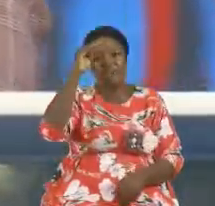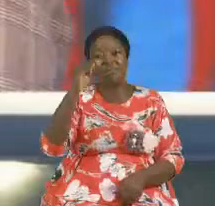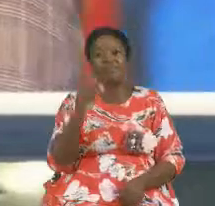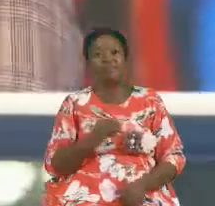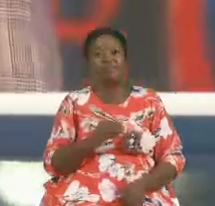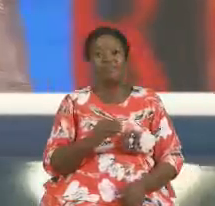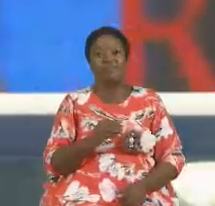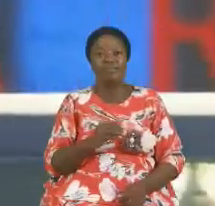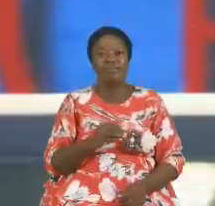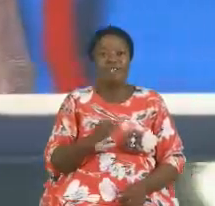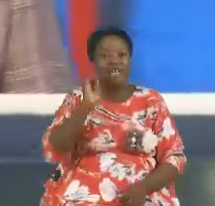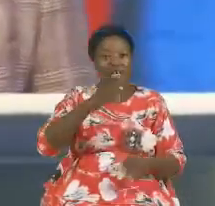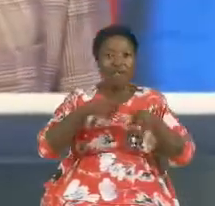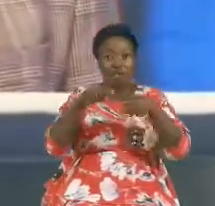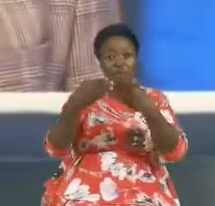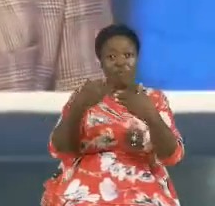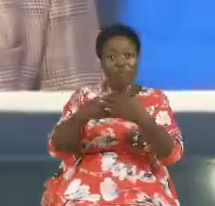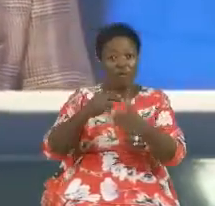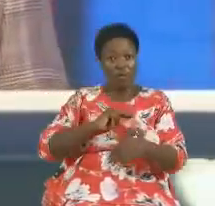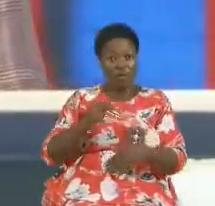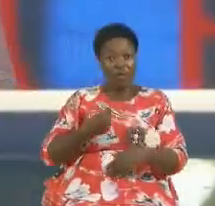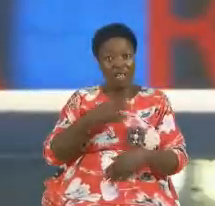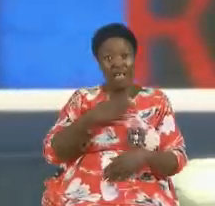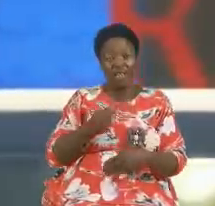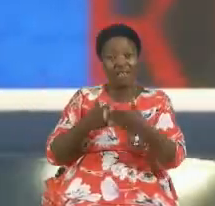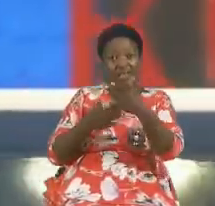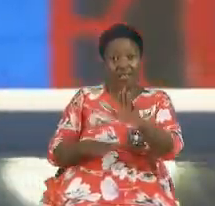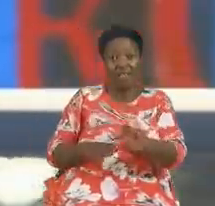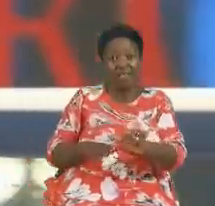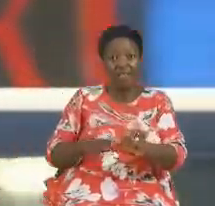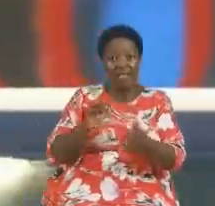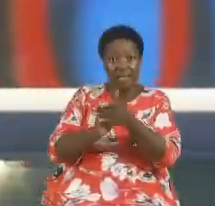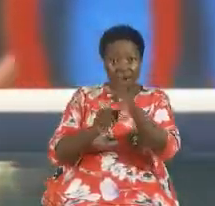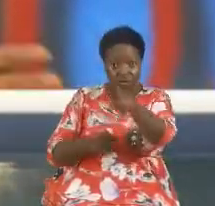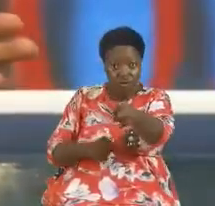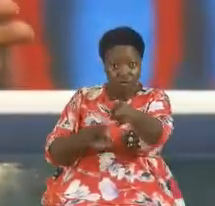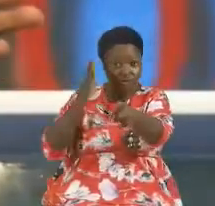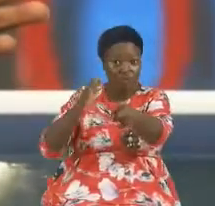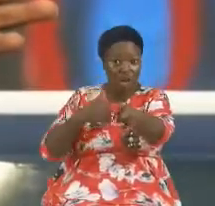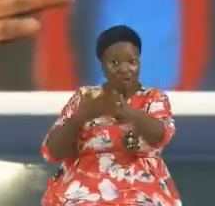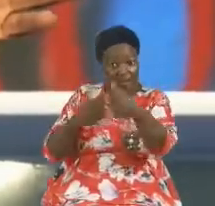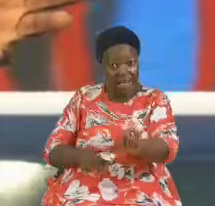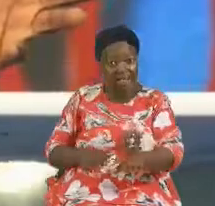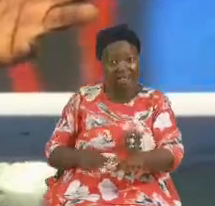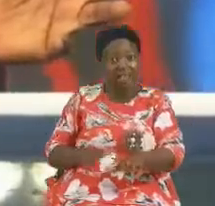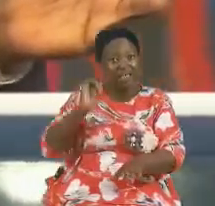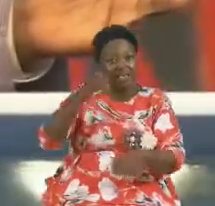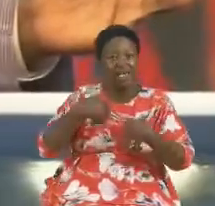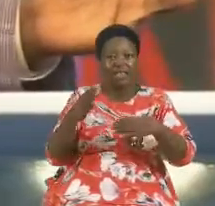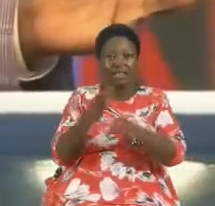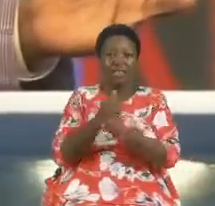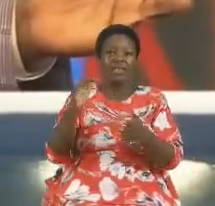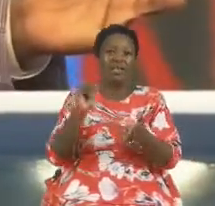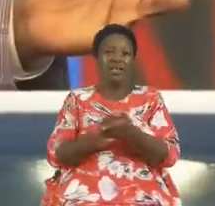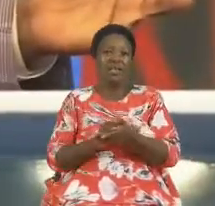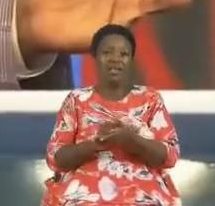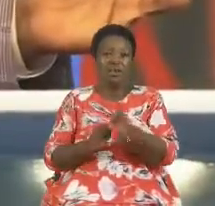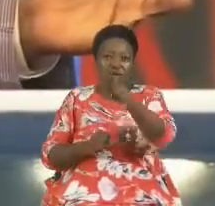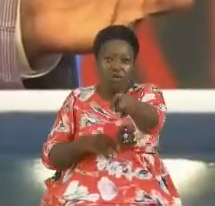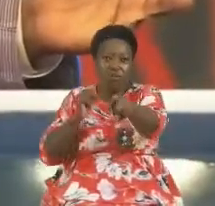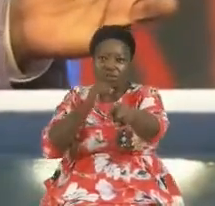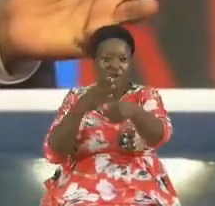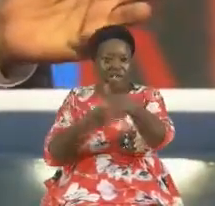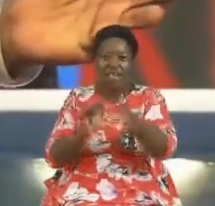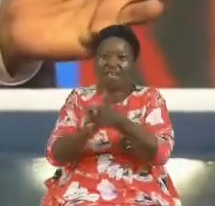man. Taste death for every man. It's gone before us. And the death you should have